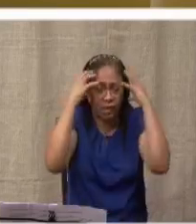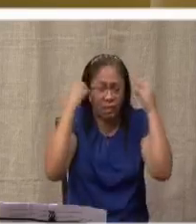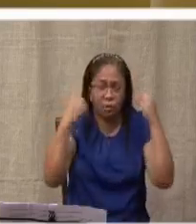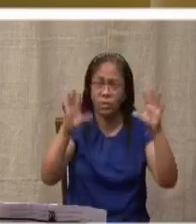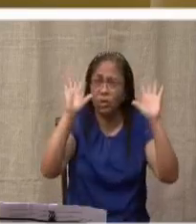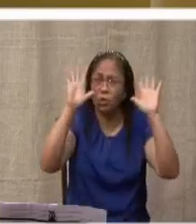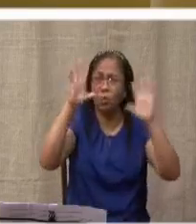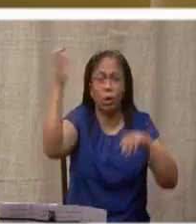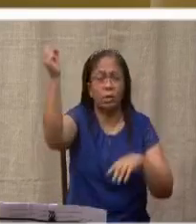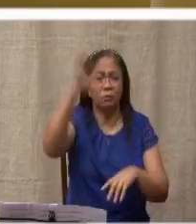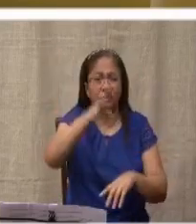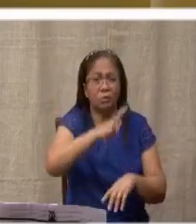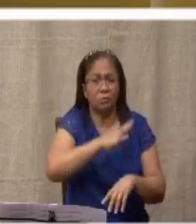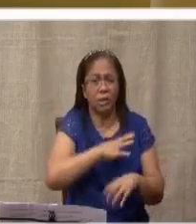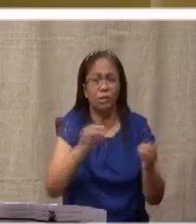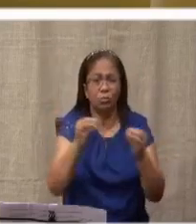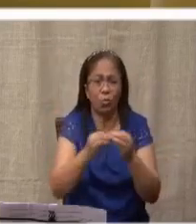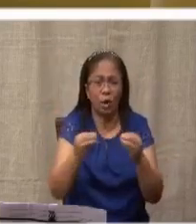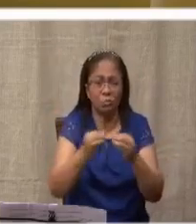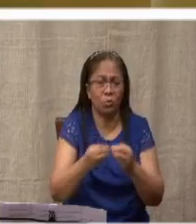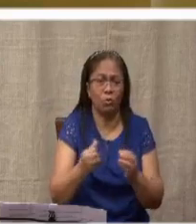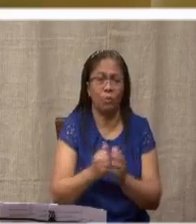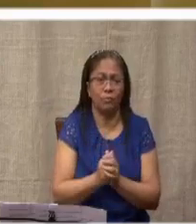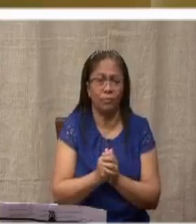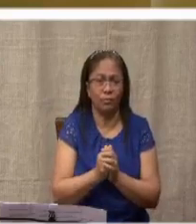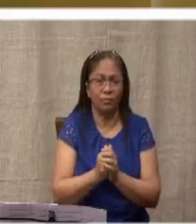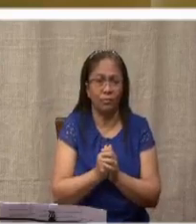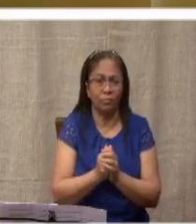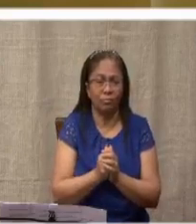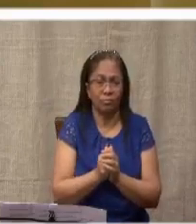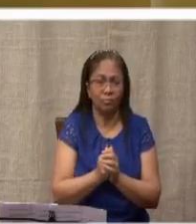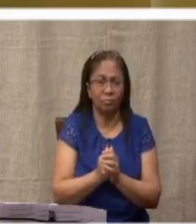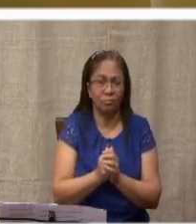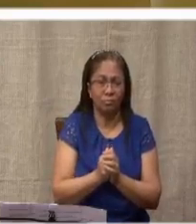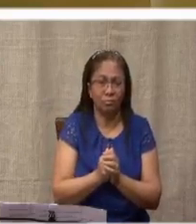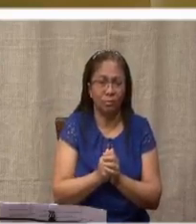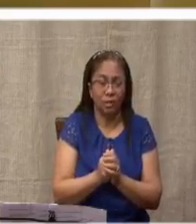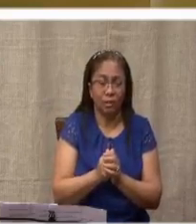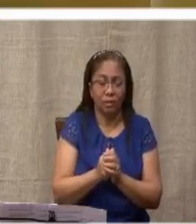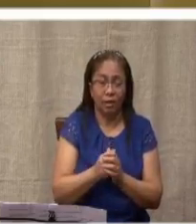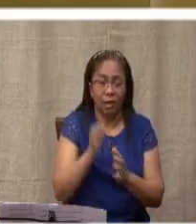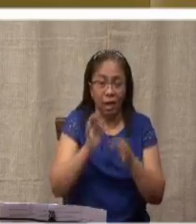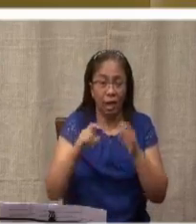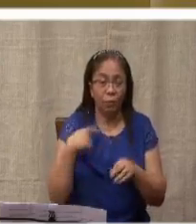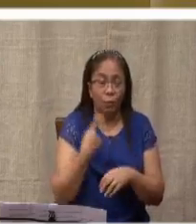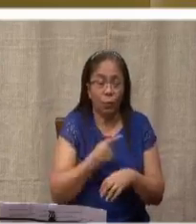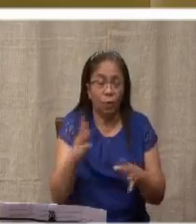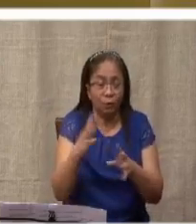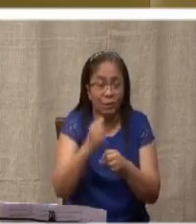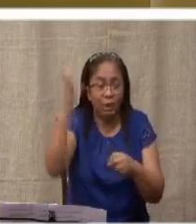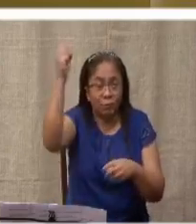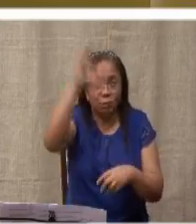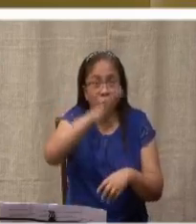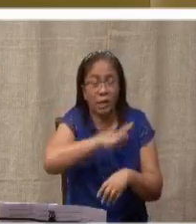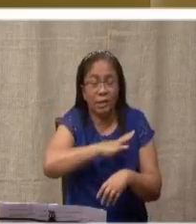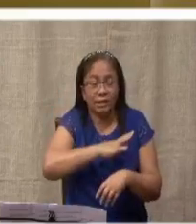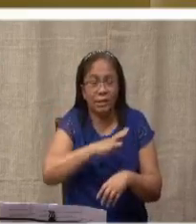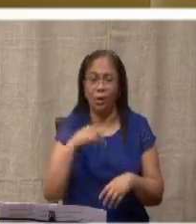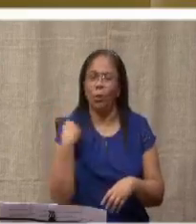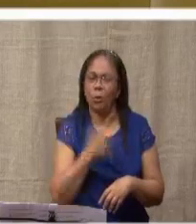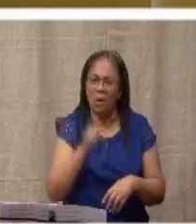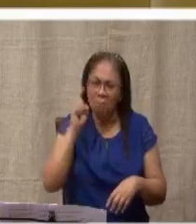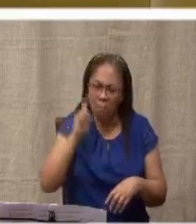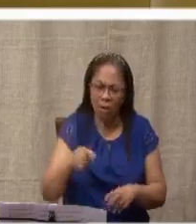greater grace in our own life how else can we respond except by being that grace for other people who are